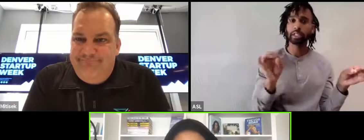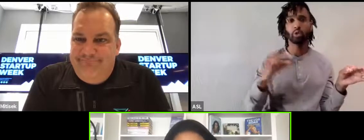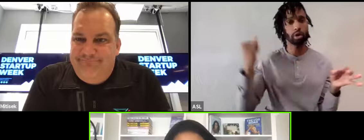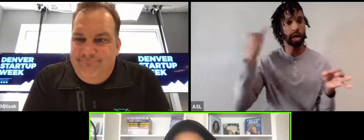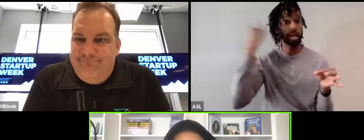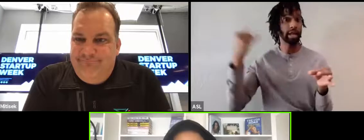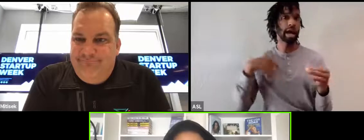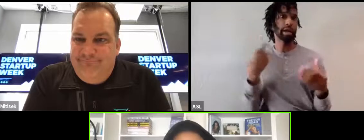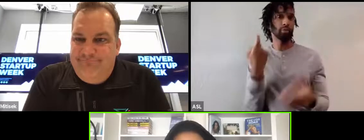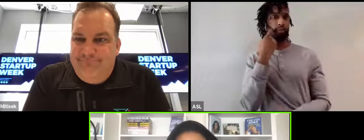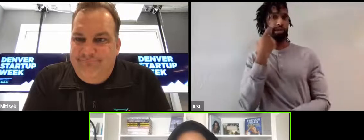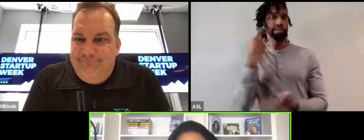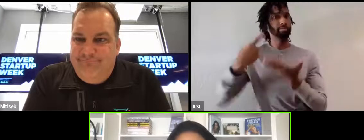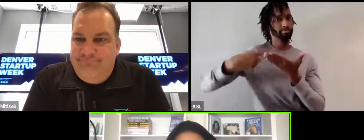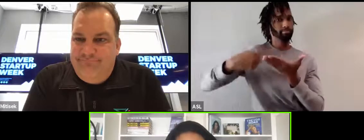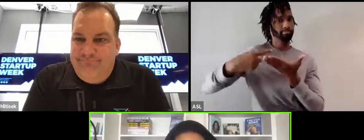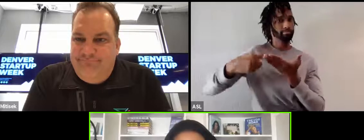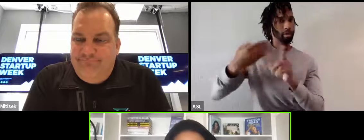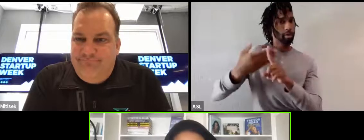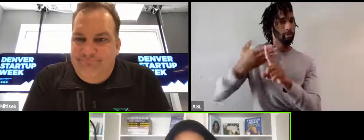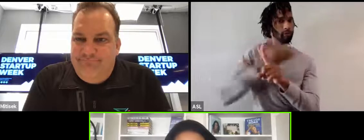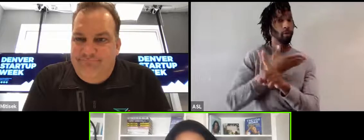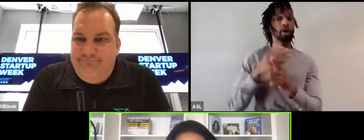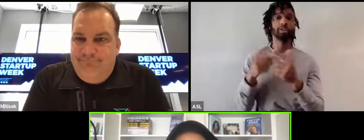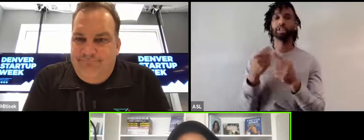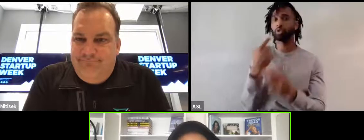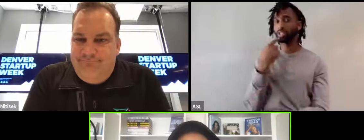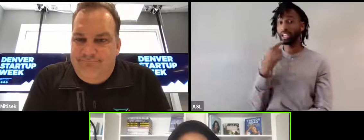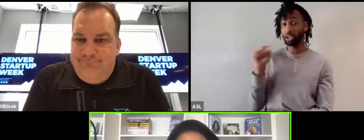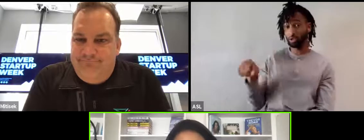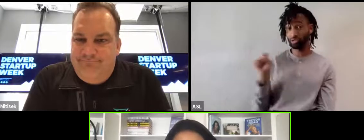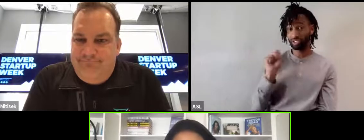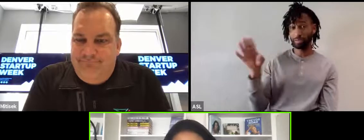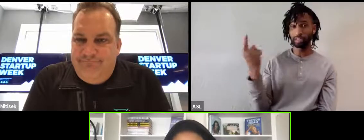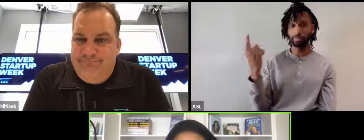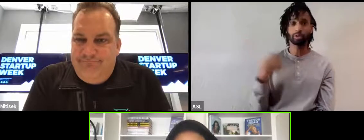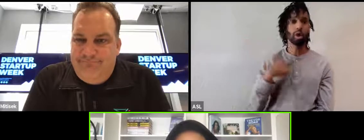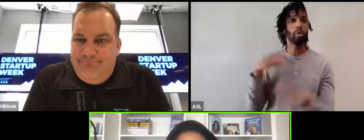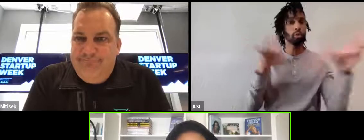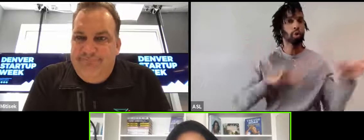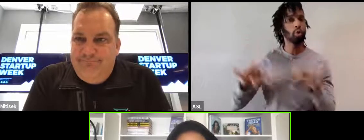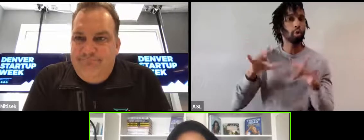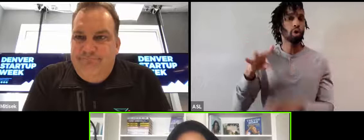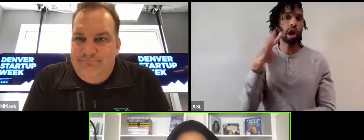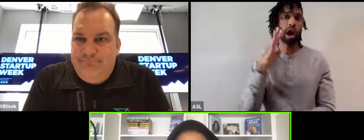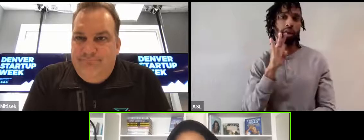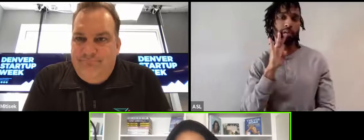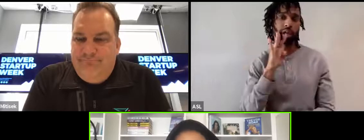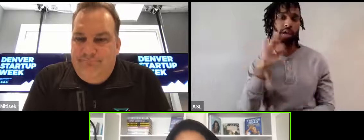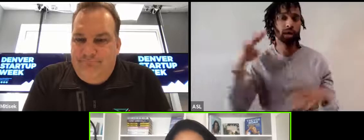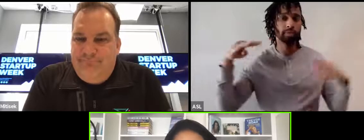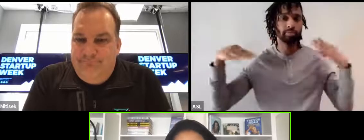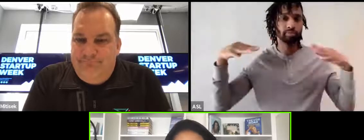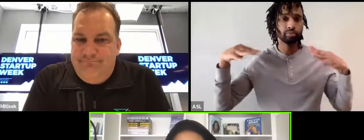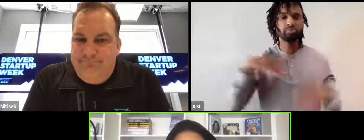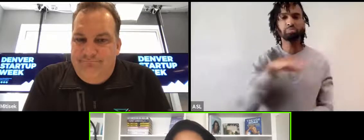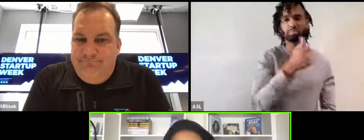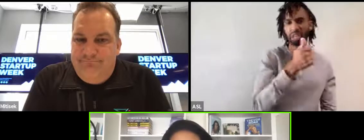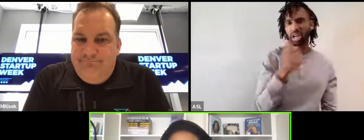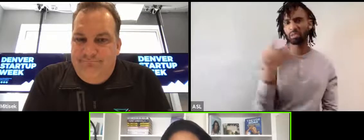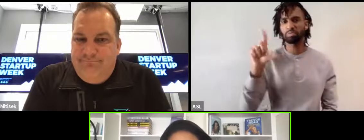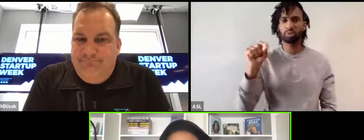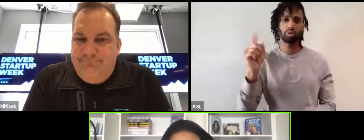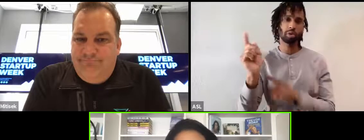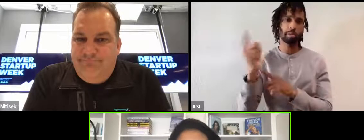I had talked about before. And then she'd say, can you send me something? So I would just record audibly, you know, for 10 to 20 minutes, have